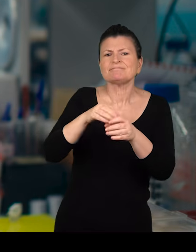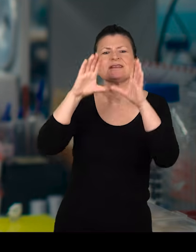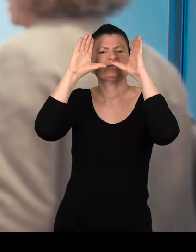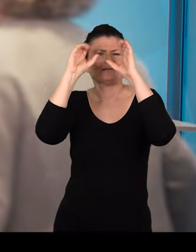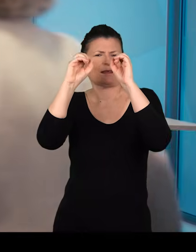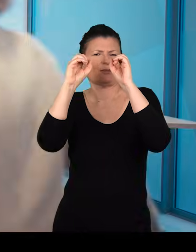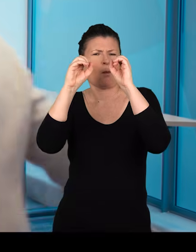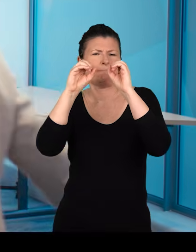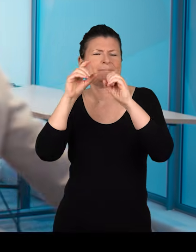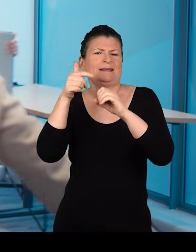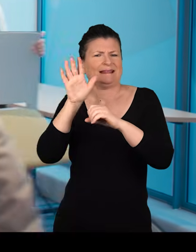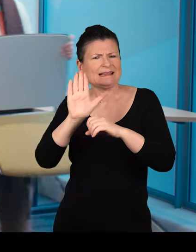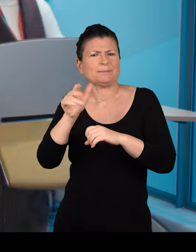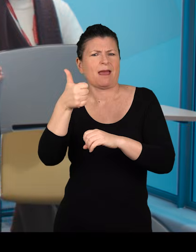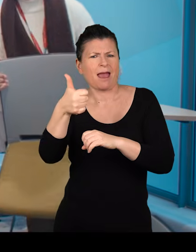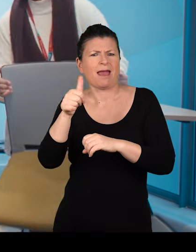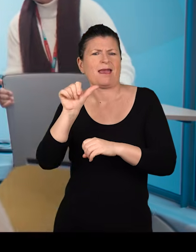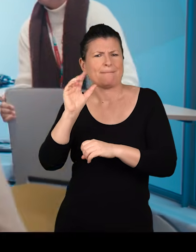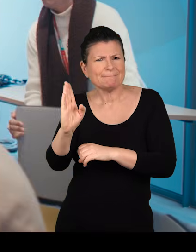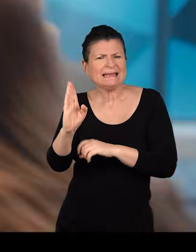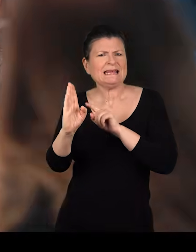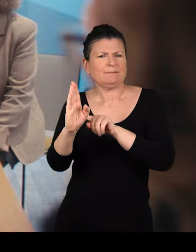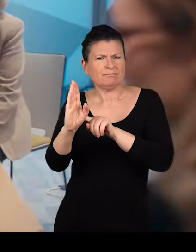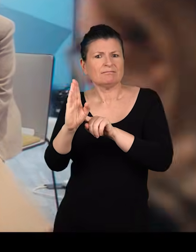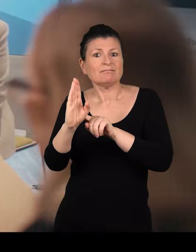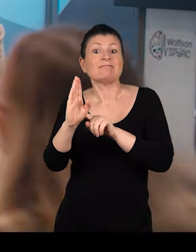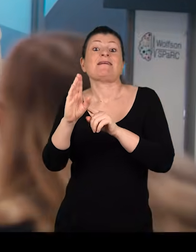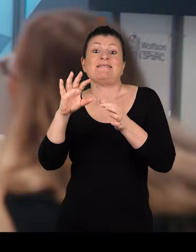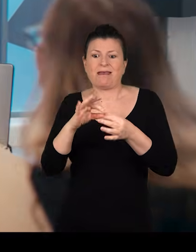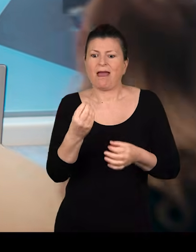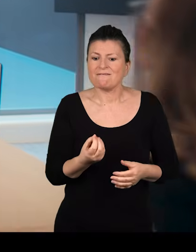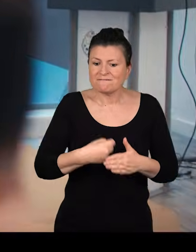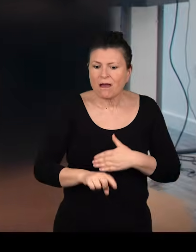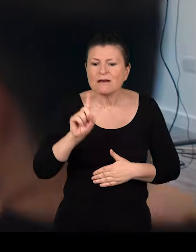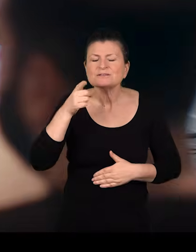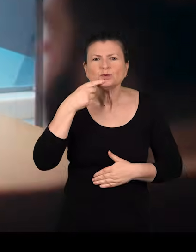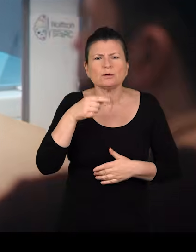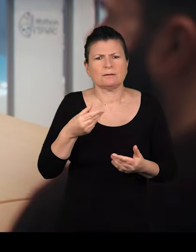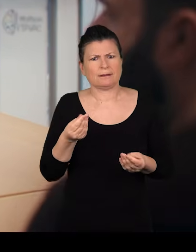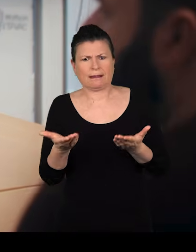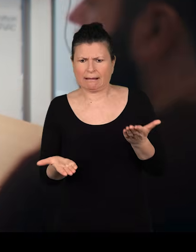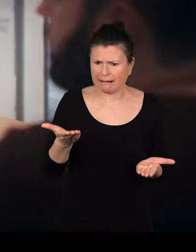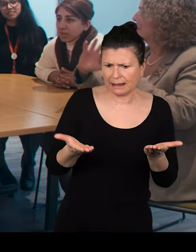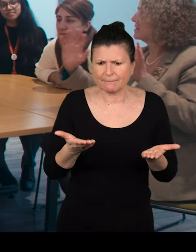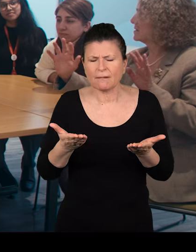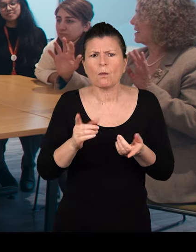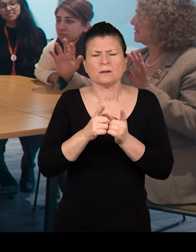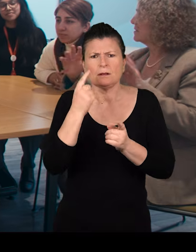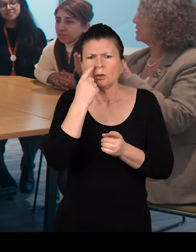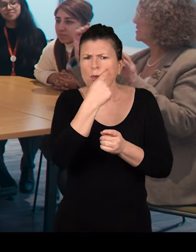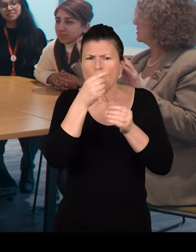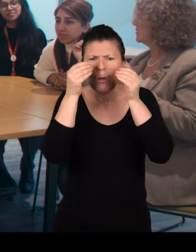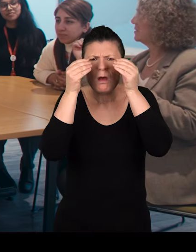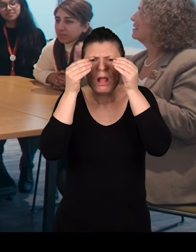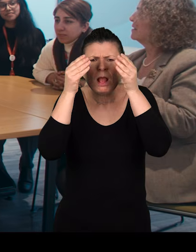Usher syndrome, type 1B. The children are born deaf and with a balance problem, but later on they also develop